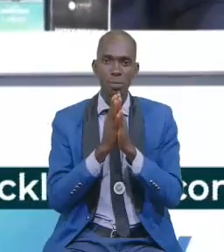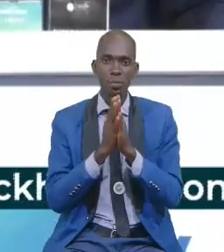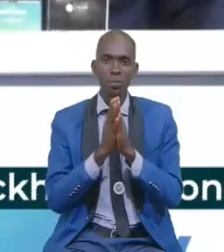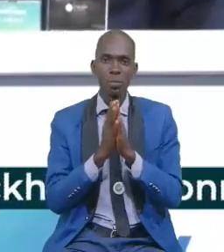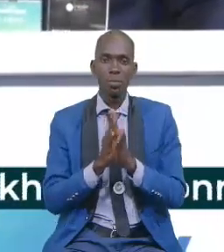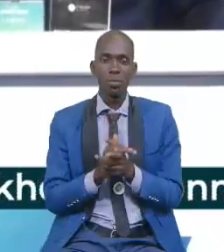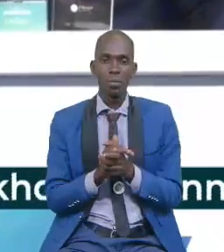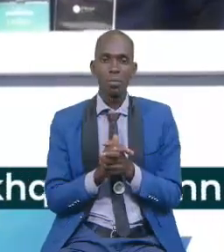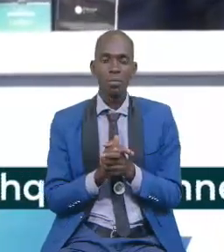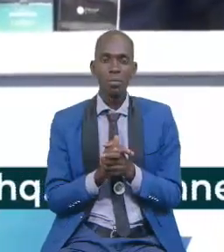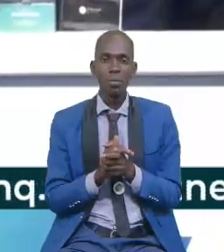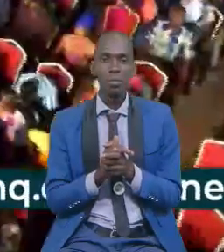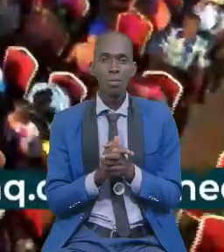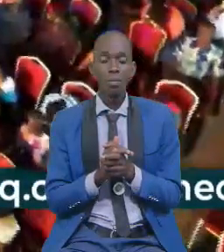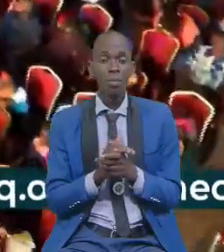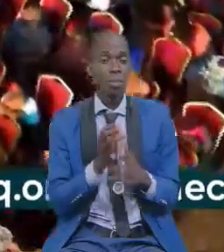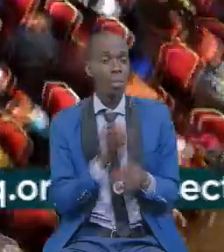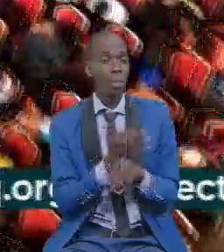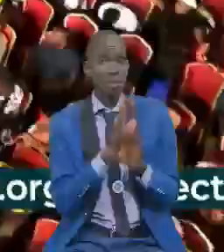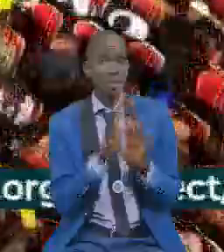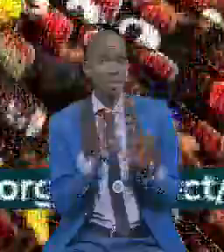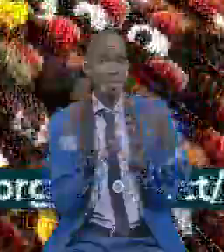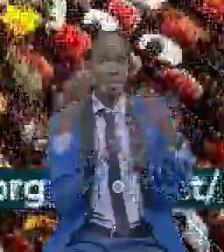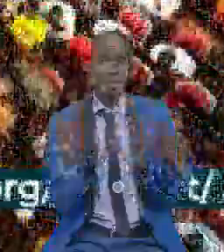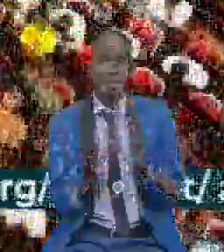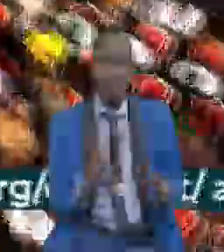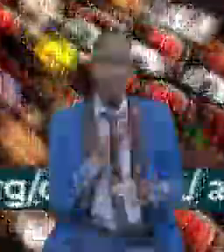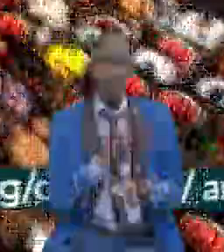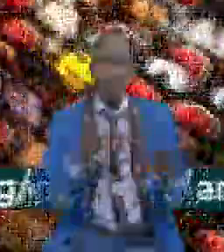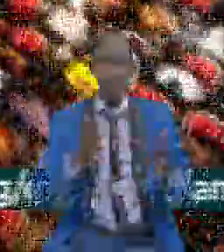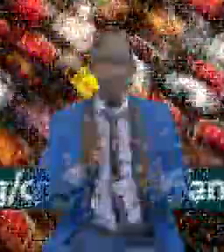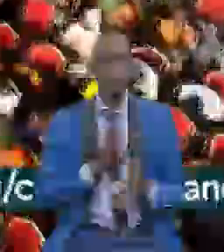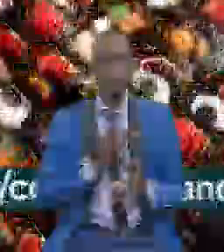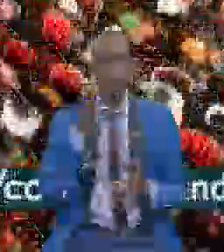Our counselors, please wave to us if we are through.